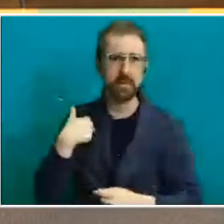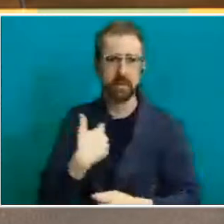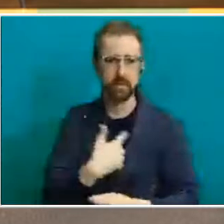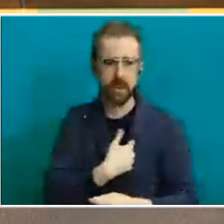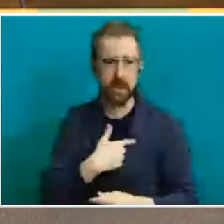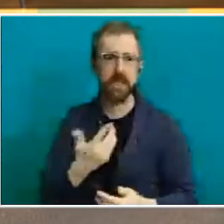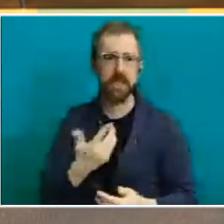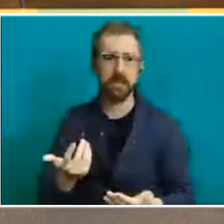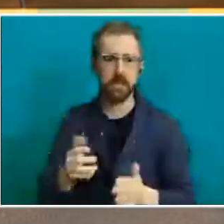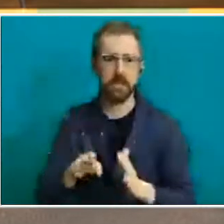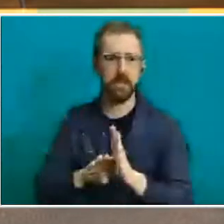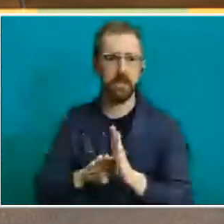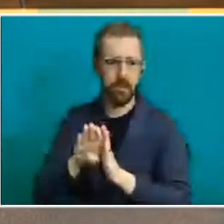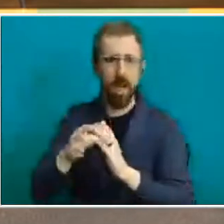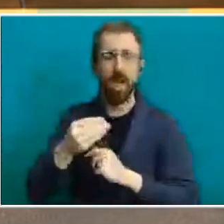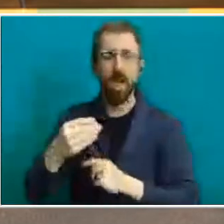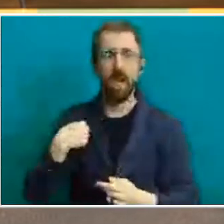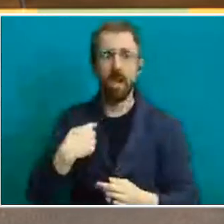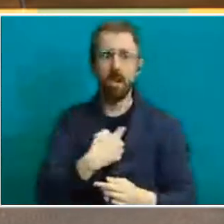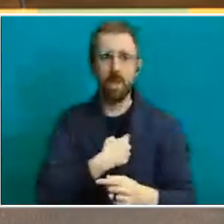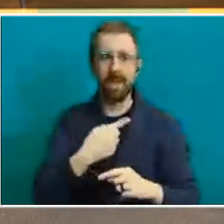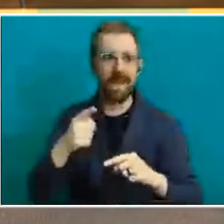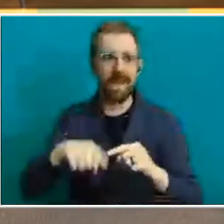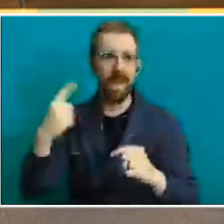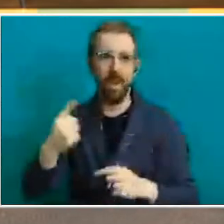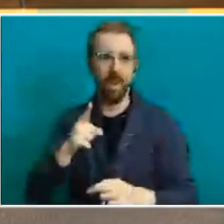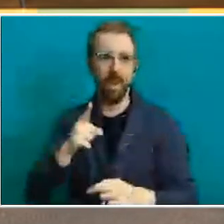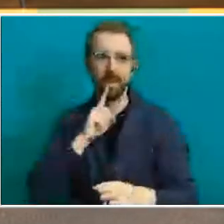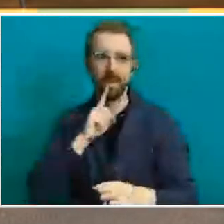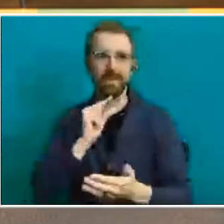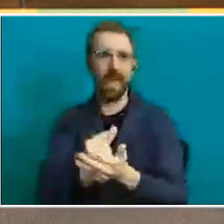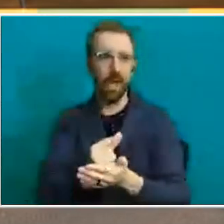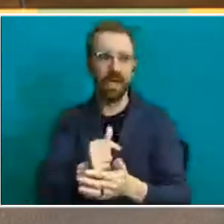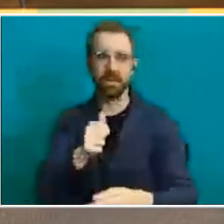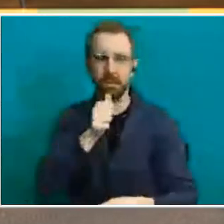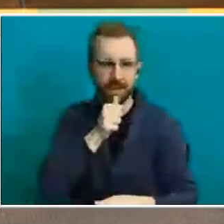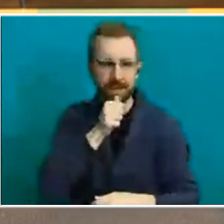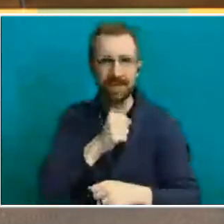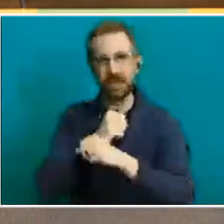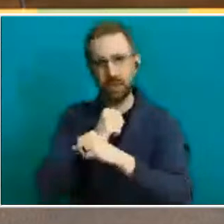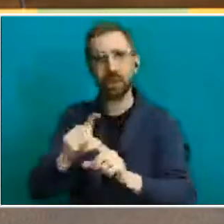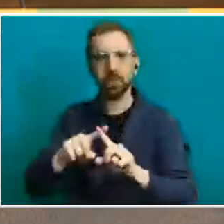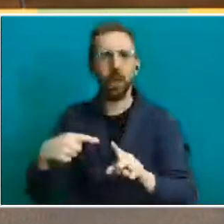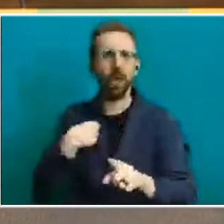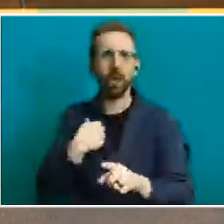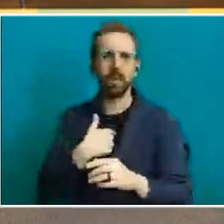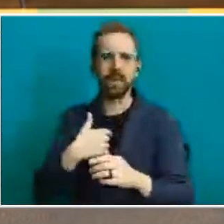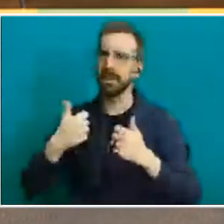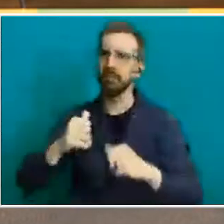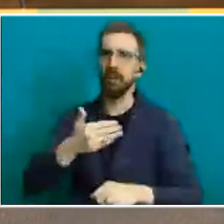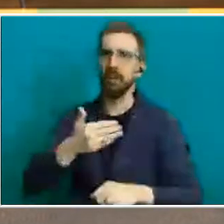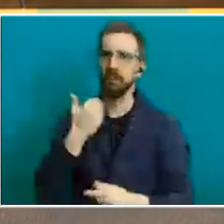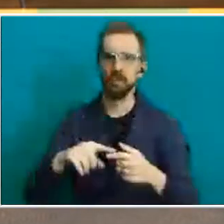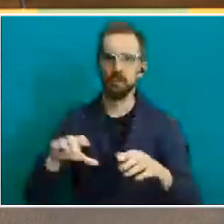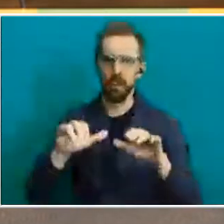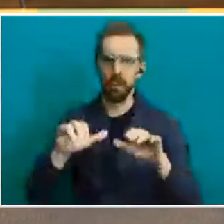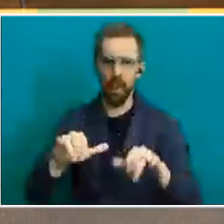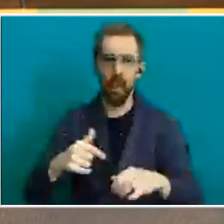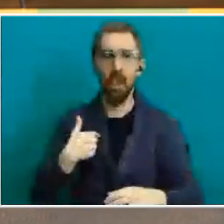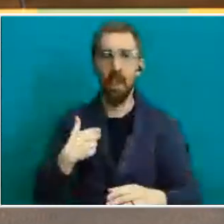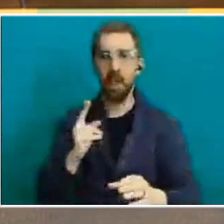we can't always guarantee privacy or security, but we try our best. I joined for personal reasons. Both of